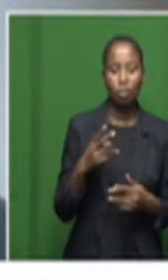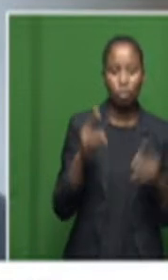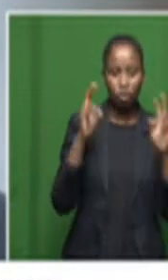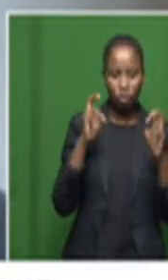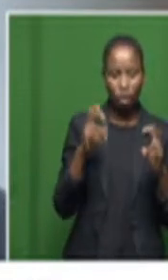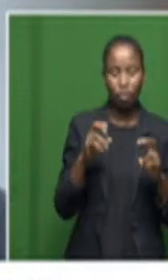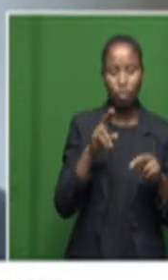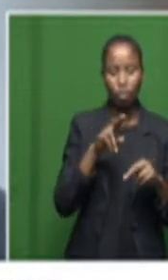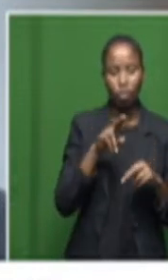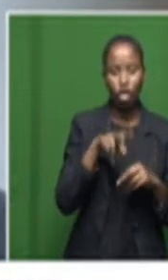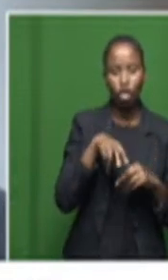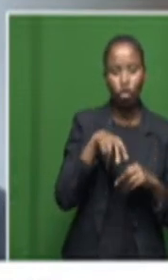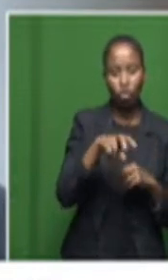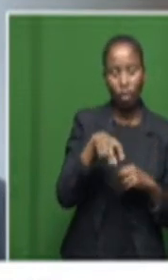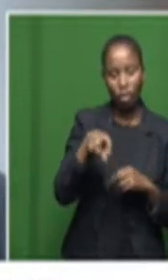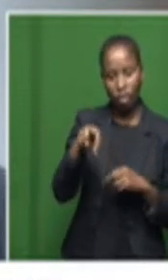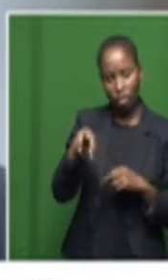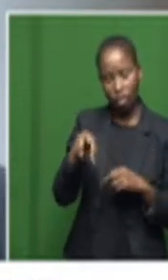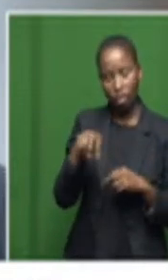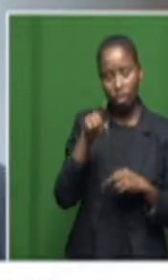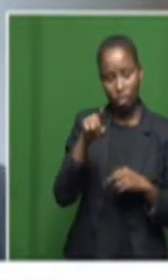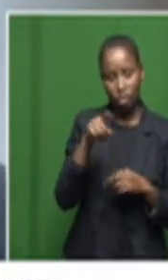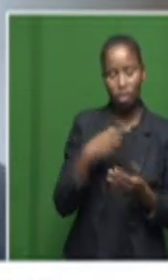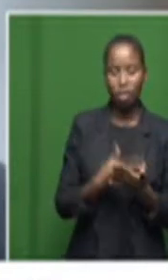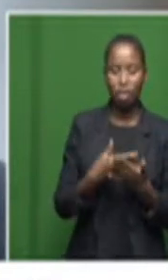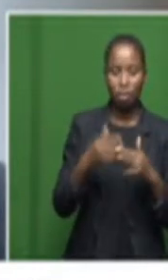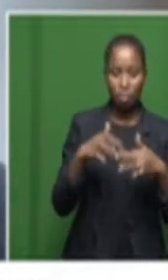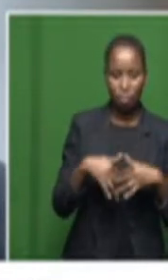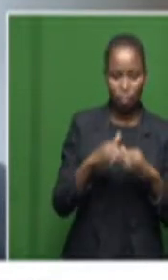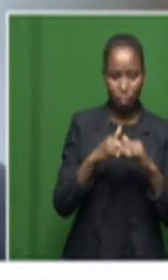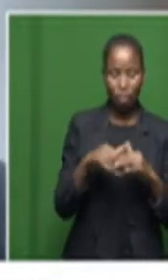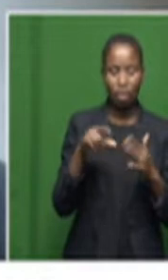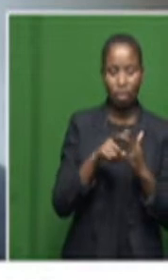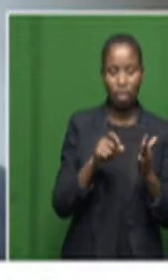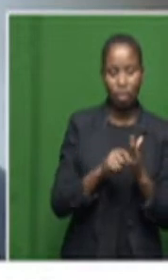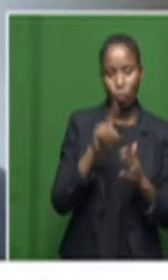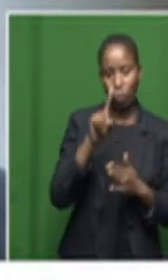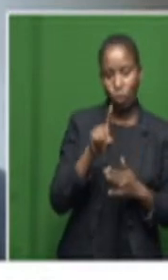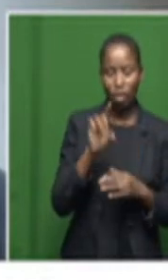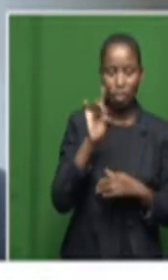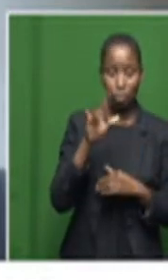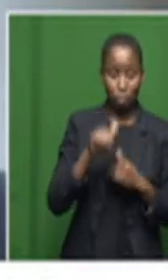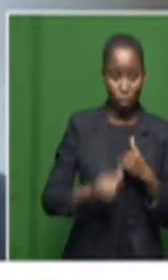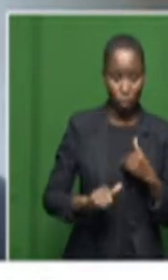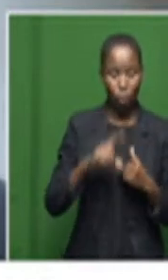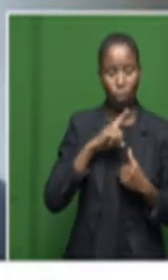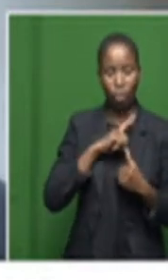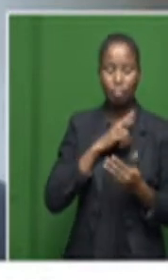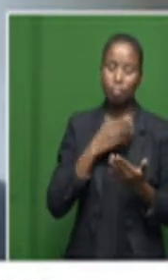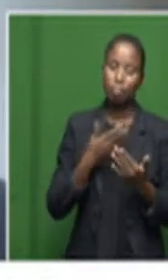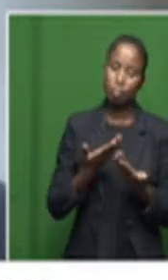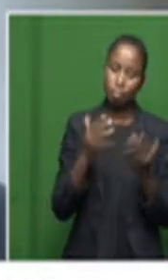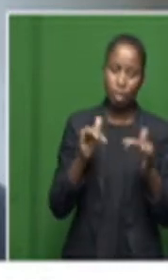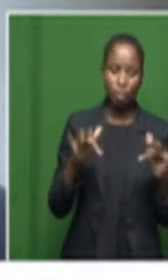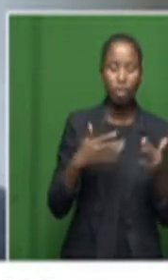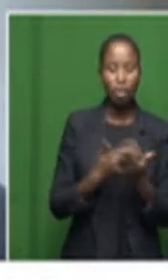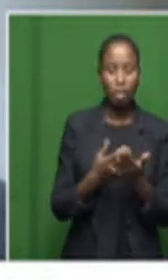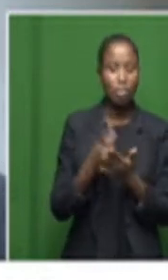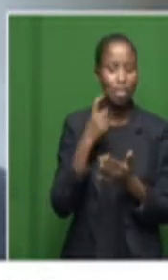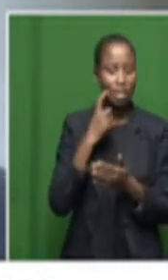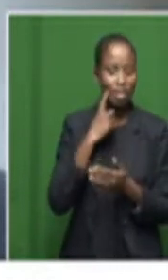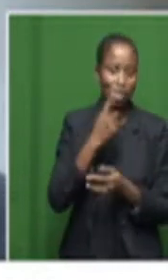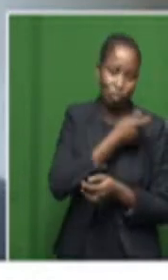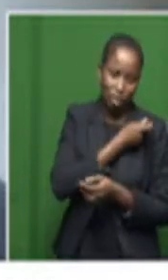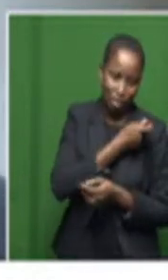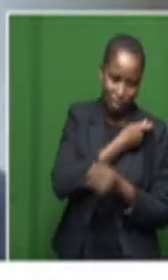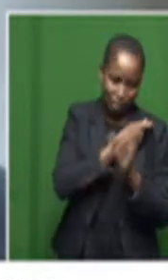is it'll only be in place until the 1st of September, because after that, anybody can register and vaccinate anyway.